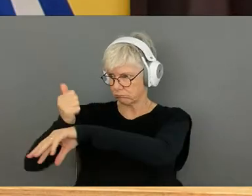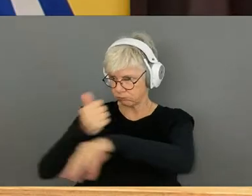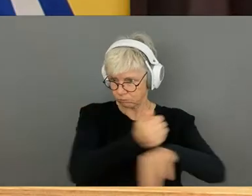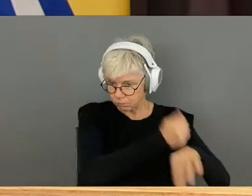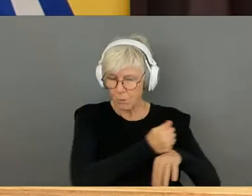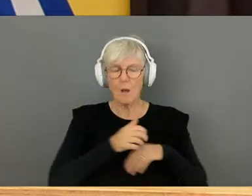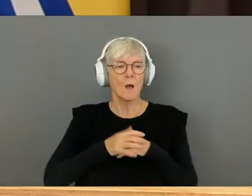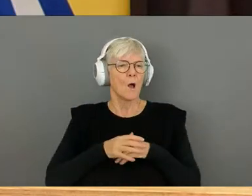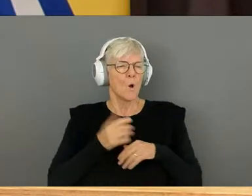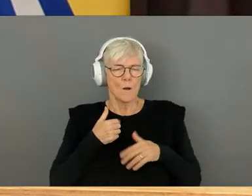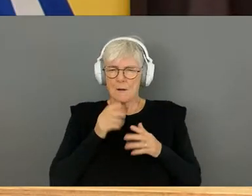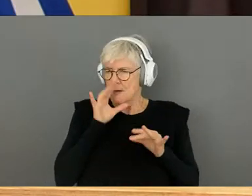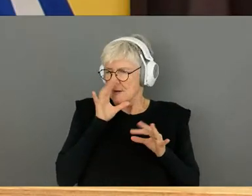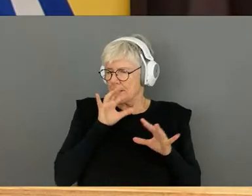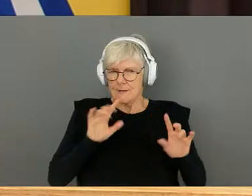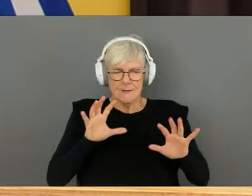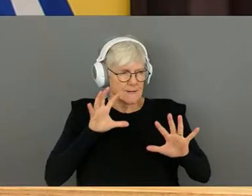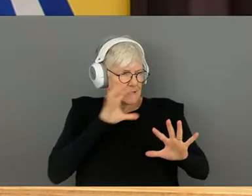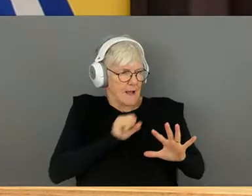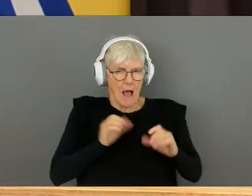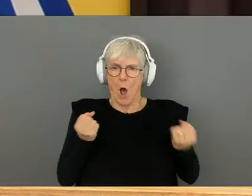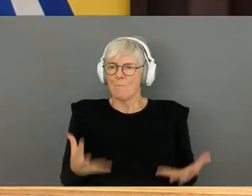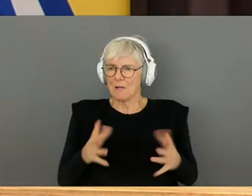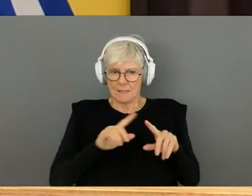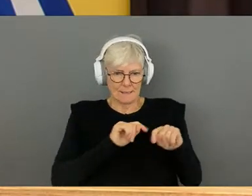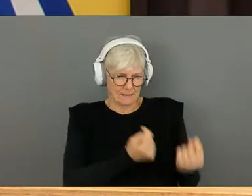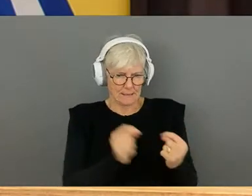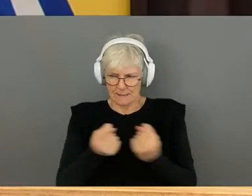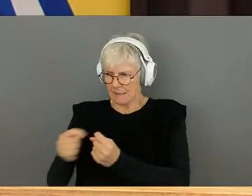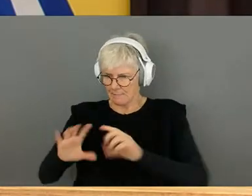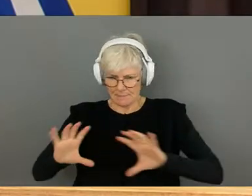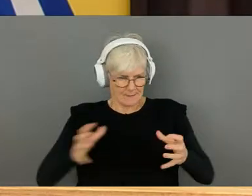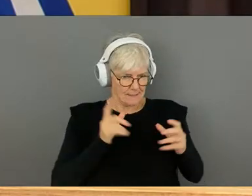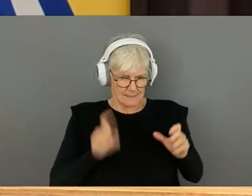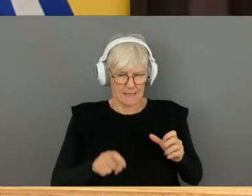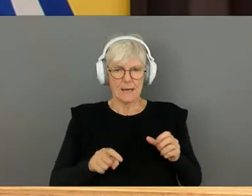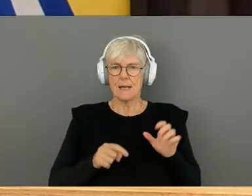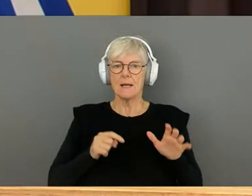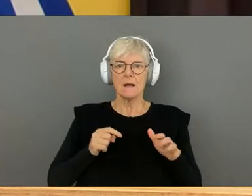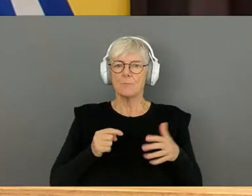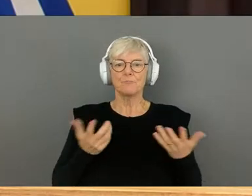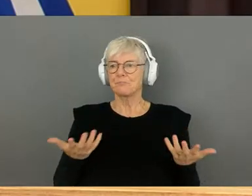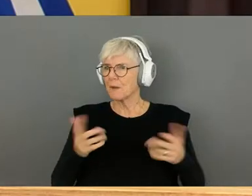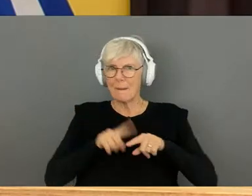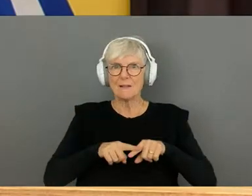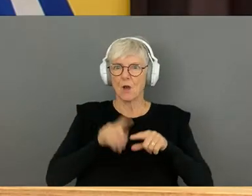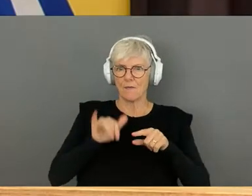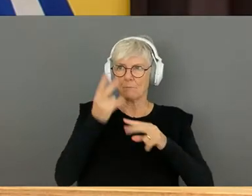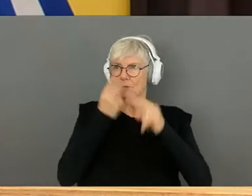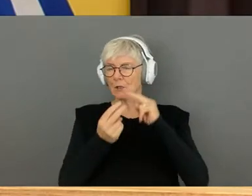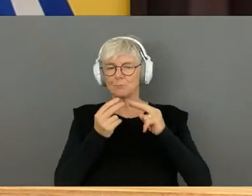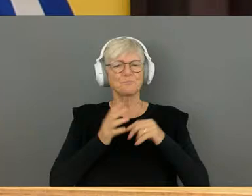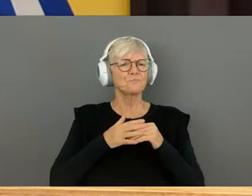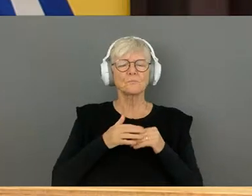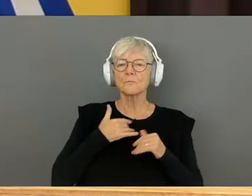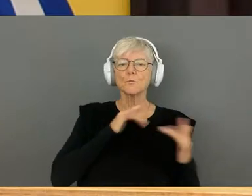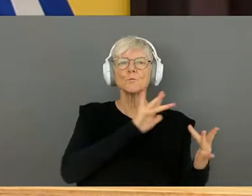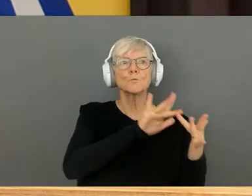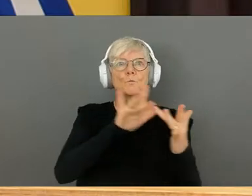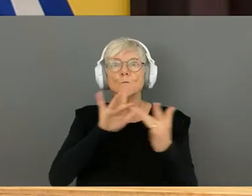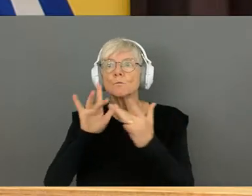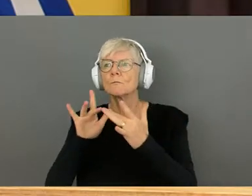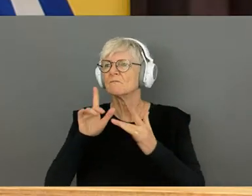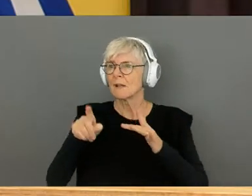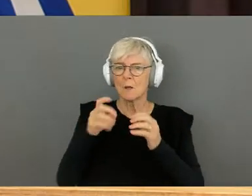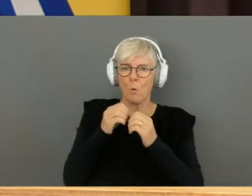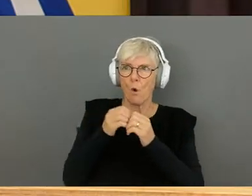feel we need based on the weather predictions. So then we would take the approach of reaching out to get additional resources to help us